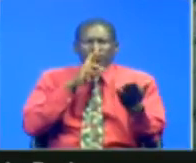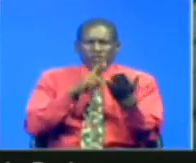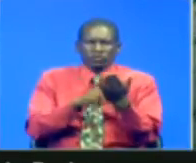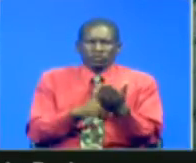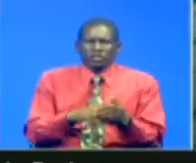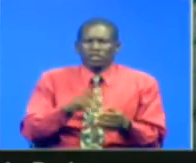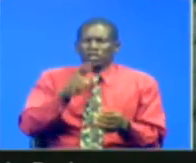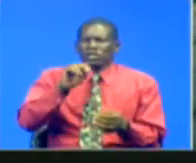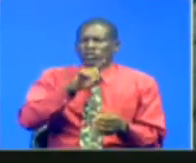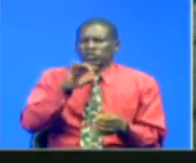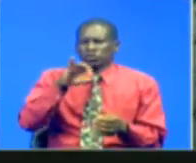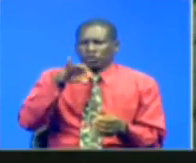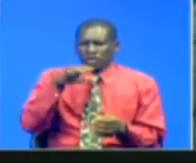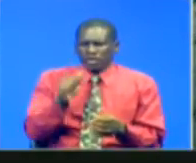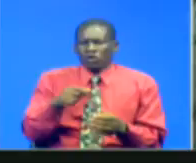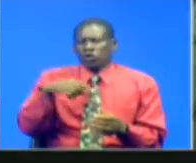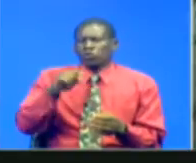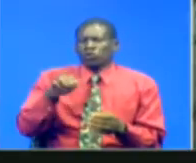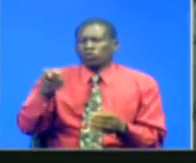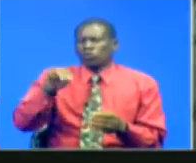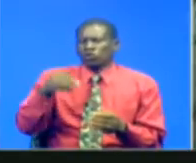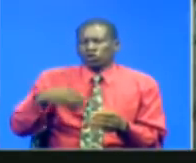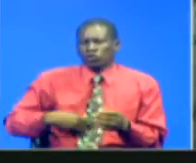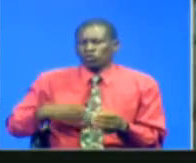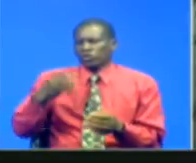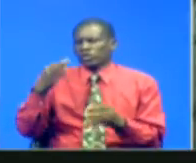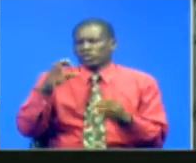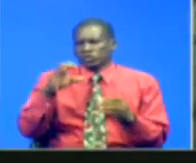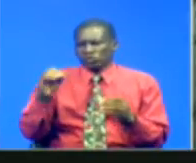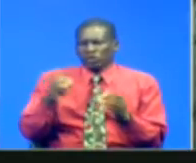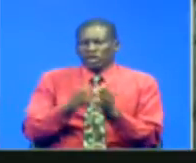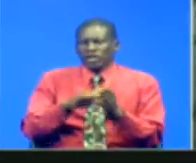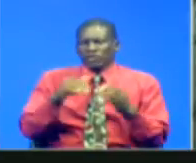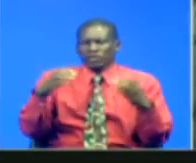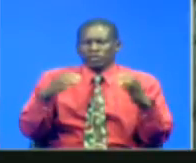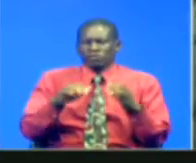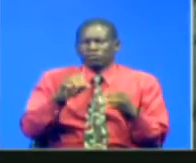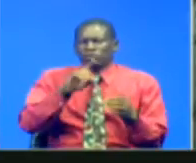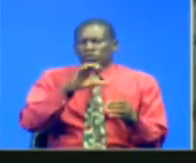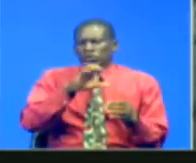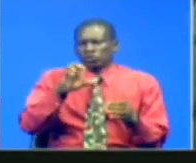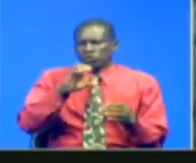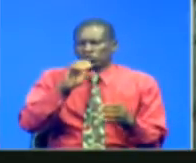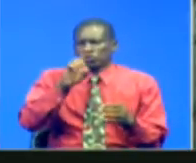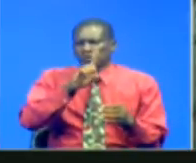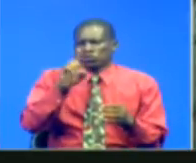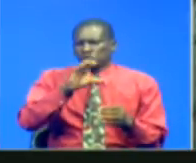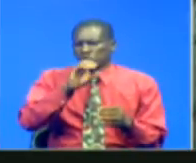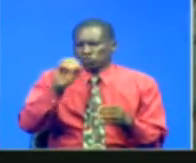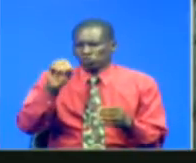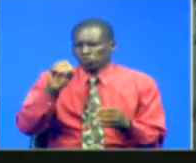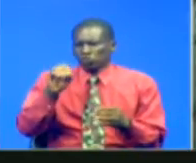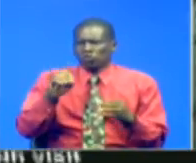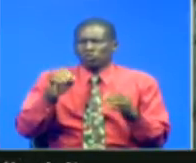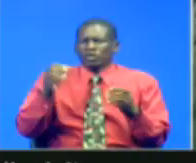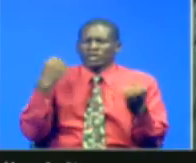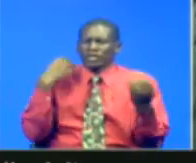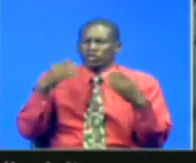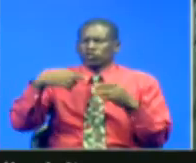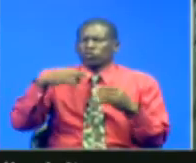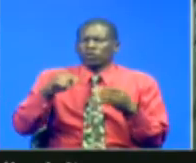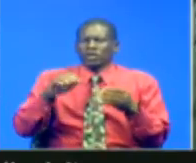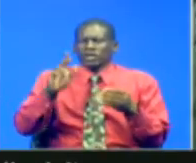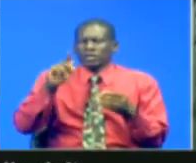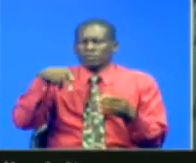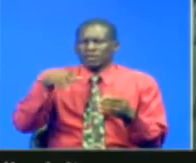crushed Muroni Youth 3-0 as another promoted side, Zukericho, held on to Age Bandari 3-2. Kariobangi Sharks played to a goalless